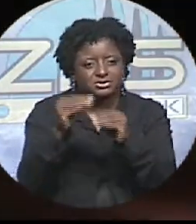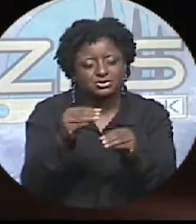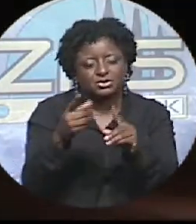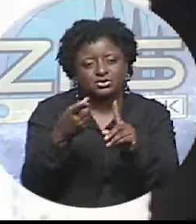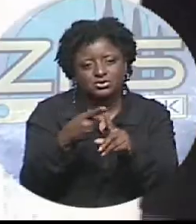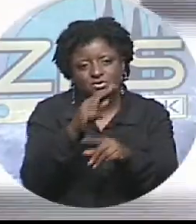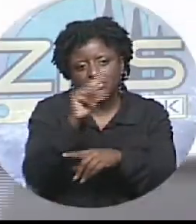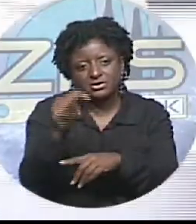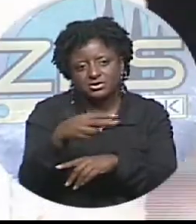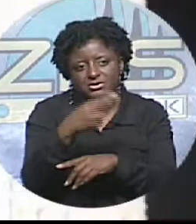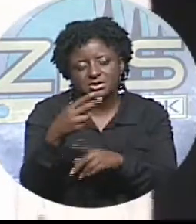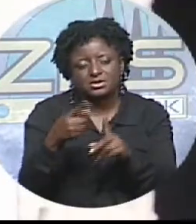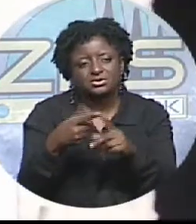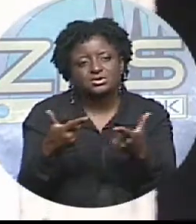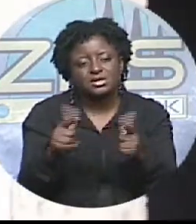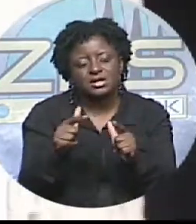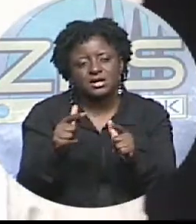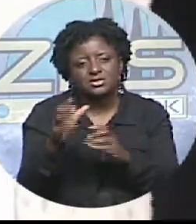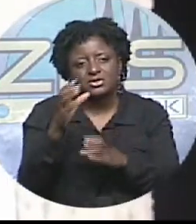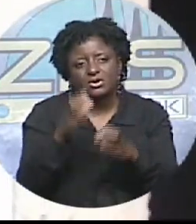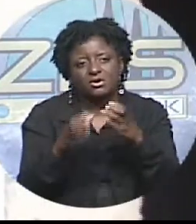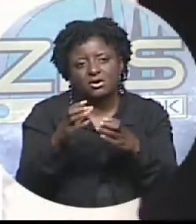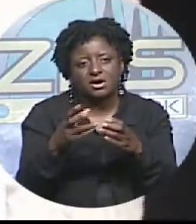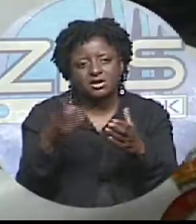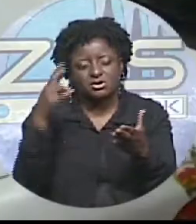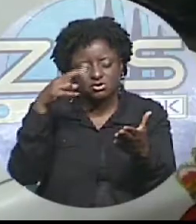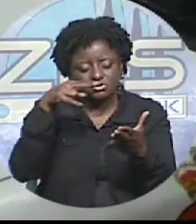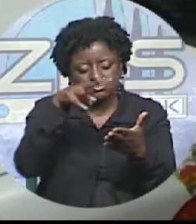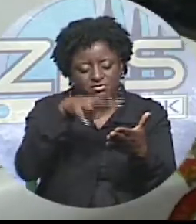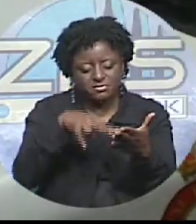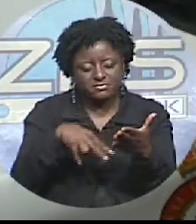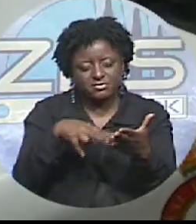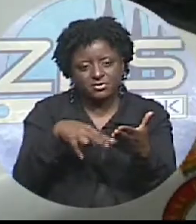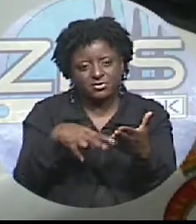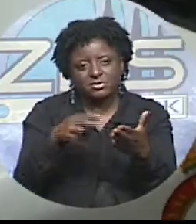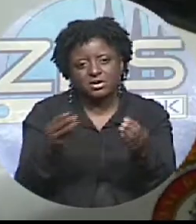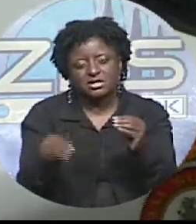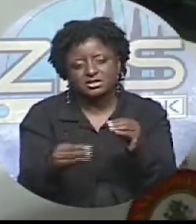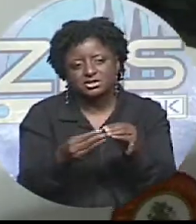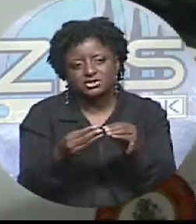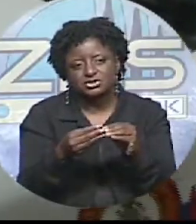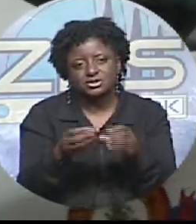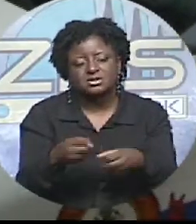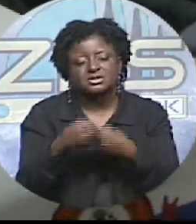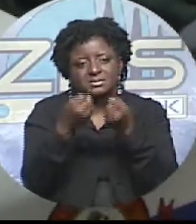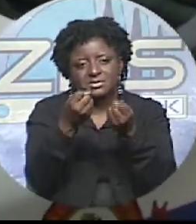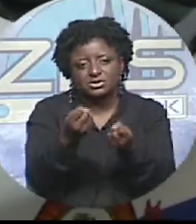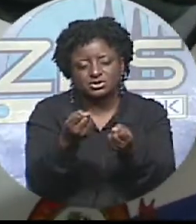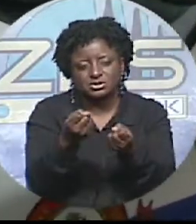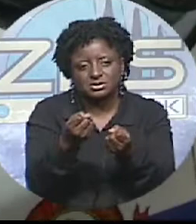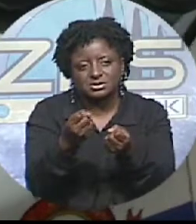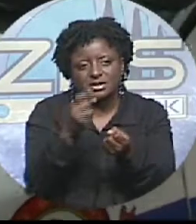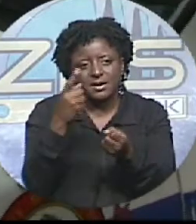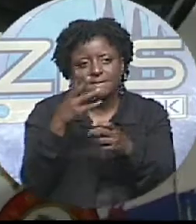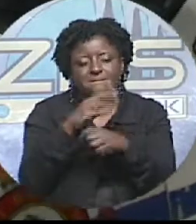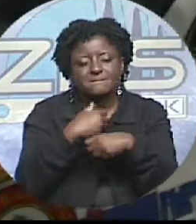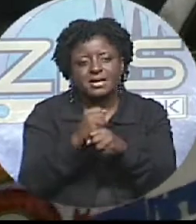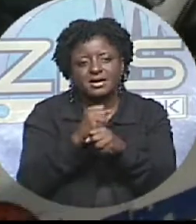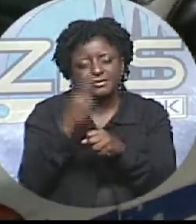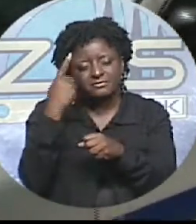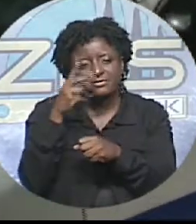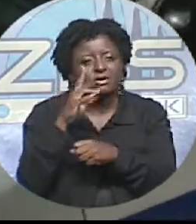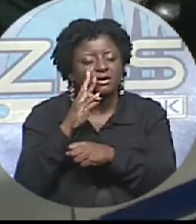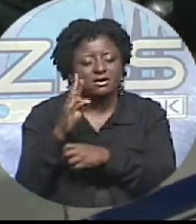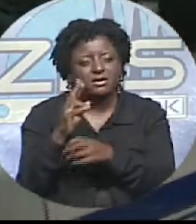court to review additional written submissions made on her behalf by her attorney, Elliot Lockhart, QC. Crown prosecutors are appealing the decision